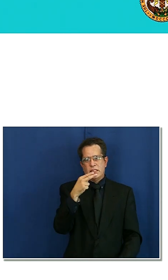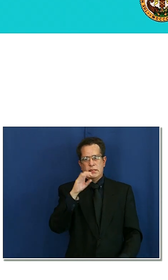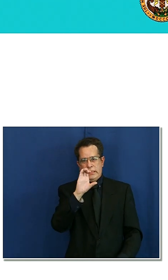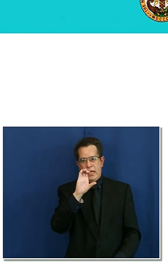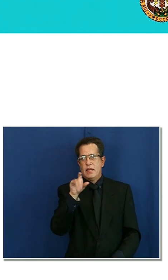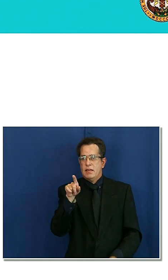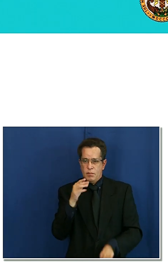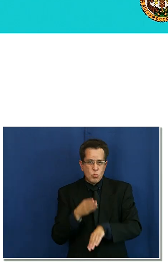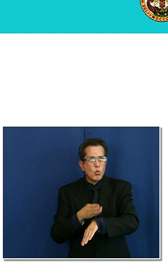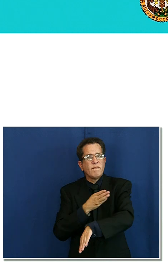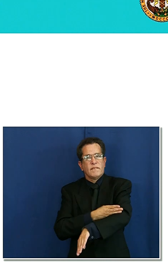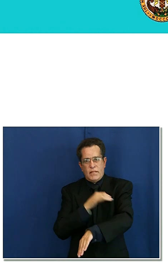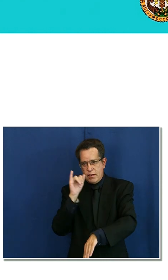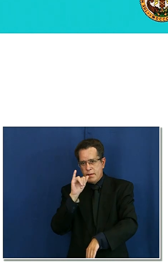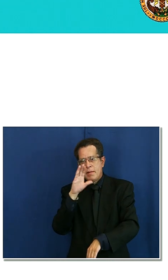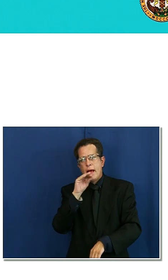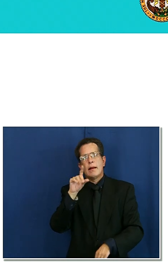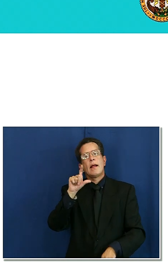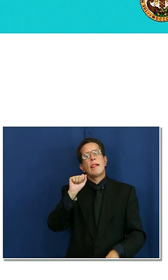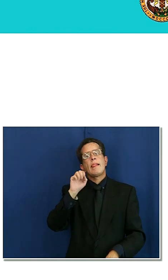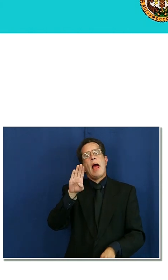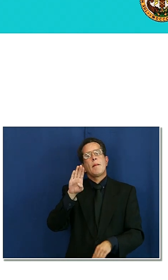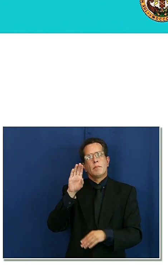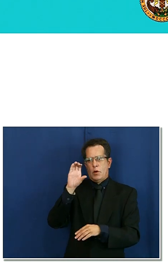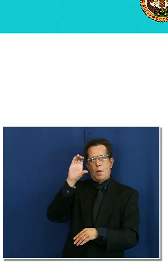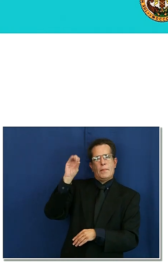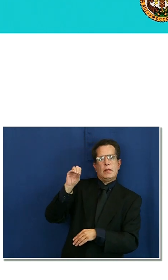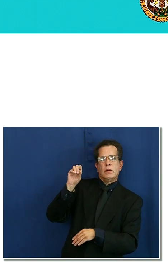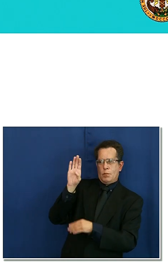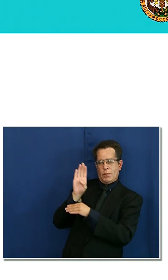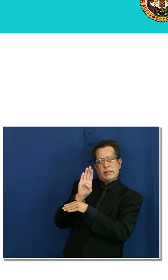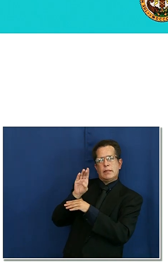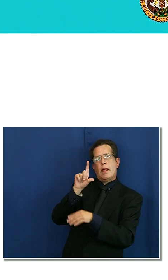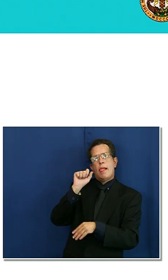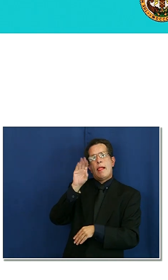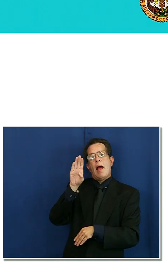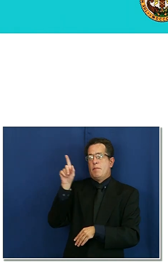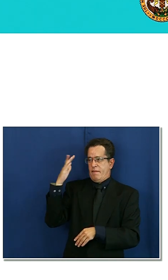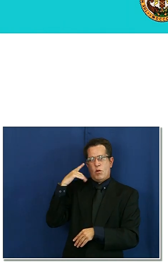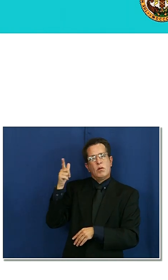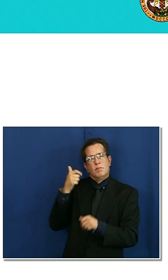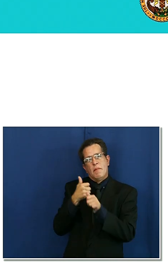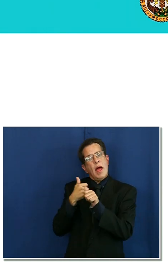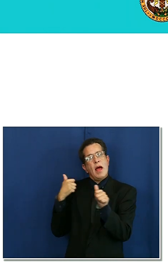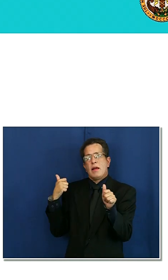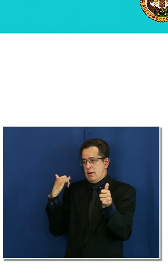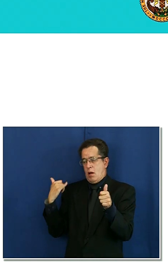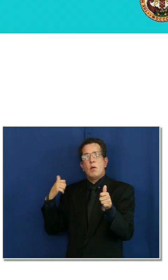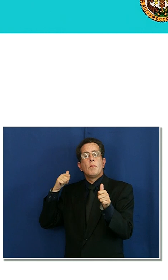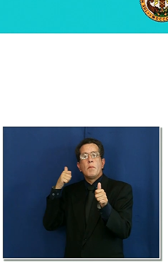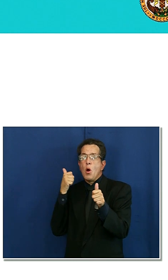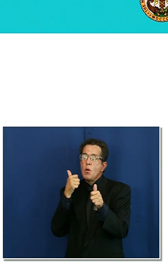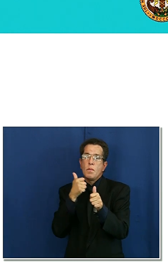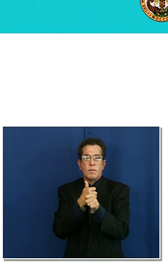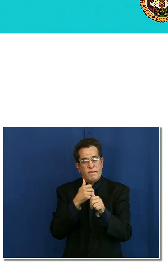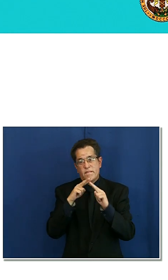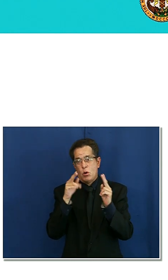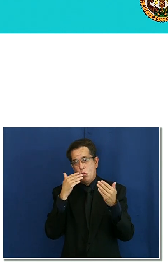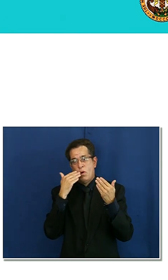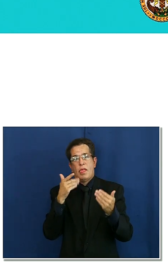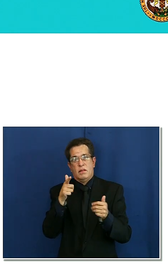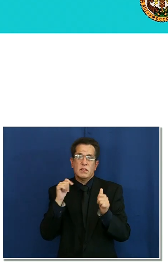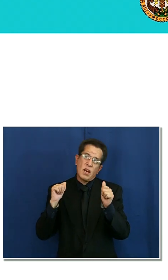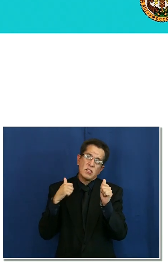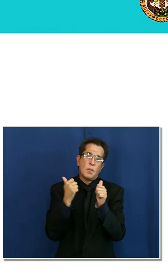days, and our commercial labs are doing much better. It was not that long ago that those were up significantly, and they've done a good job to catch up